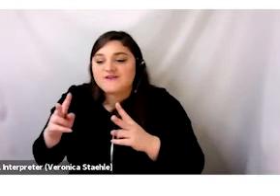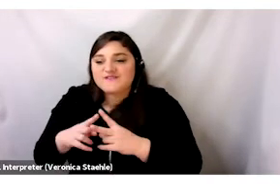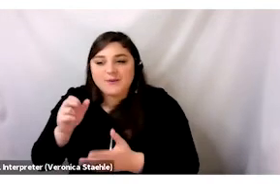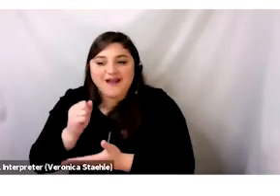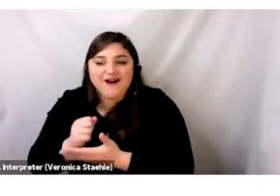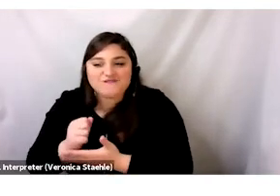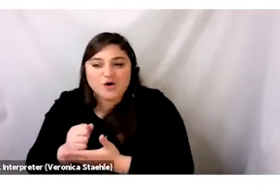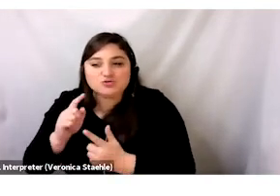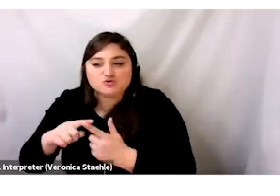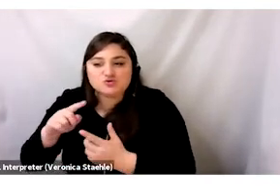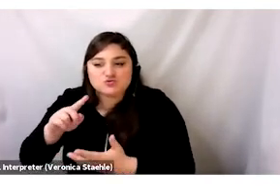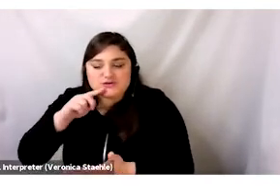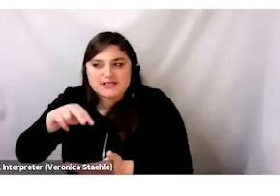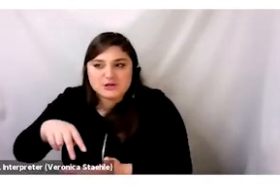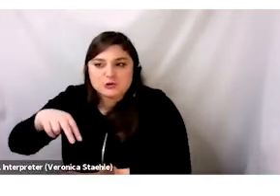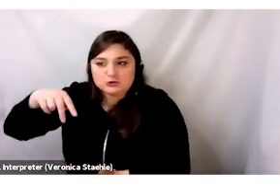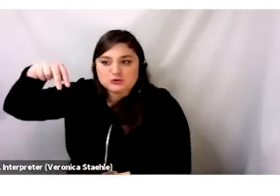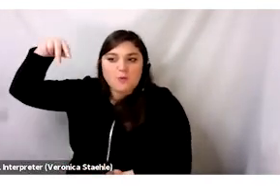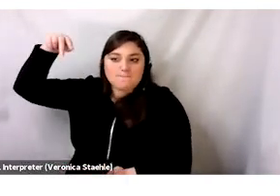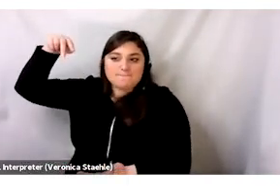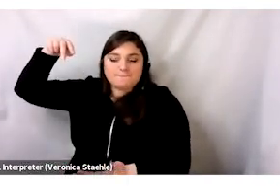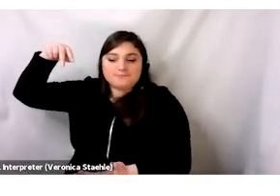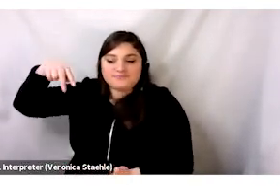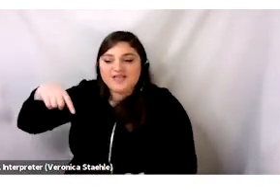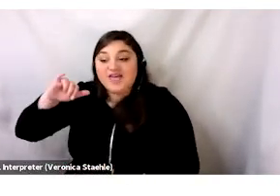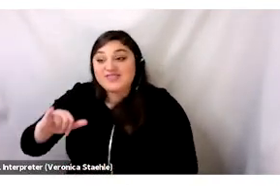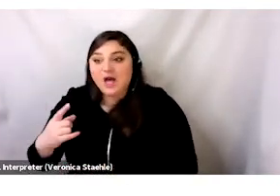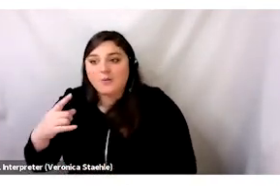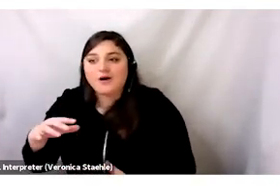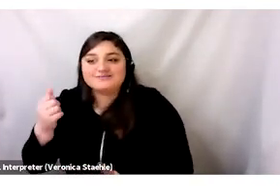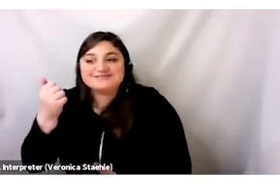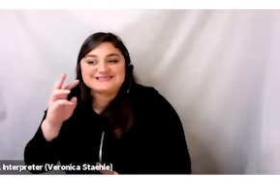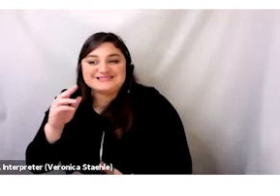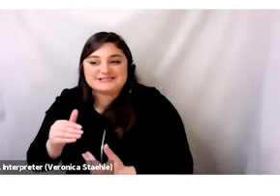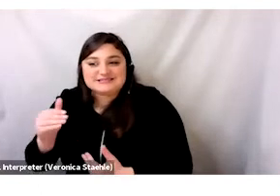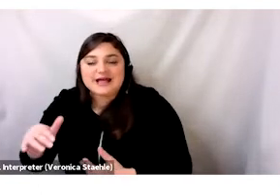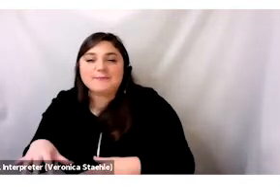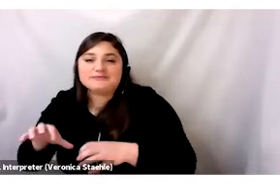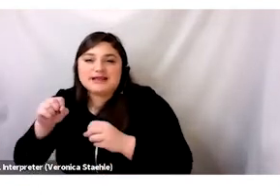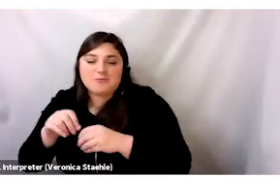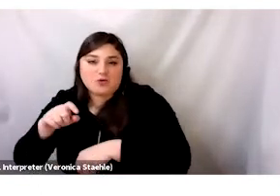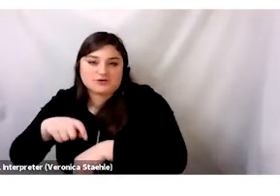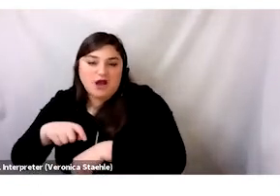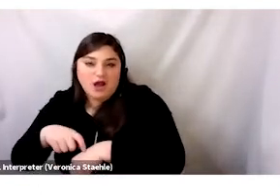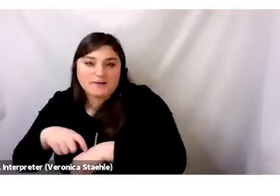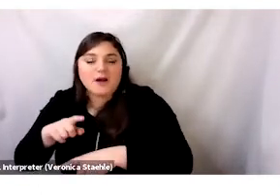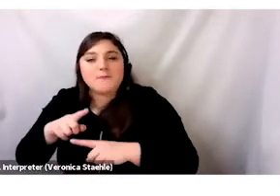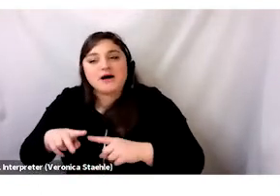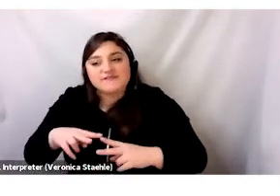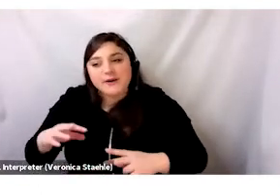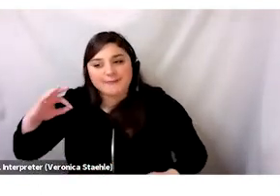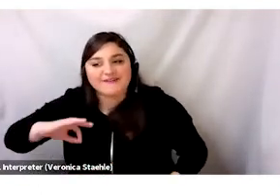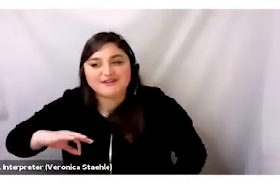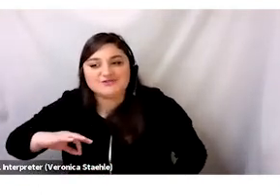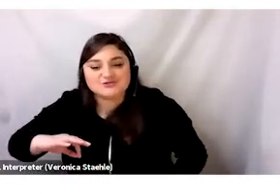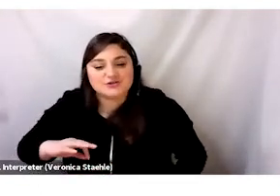strategy. It takes a bit longer, so we'll focus on the meditation for today. But I encourage you